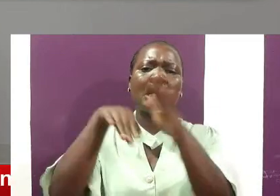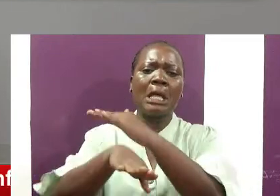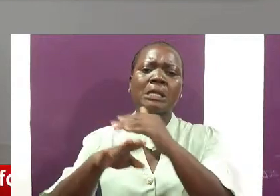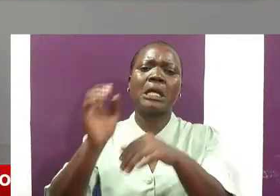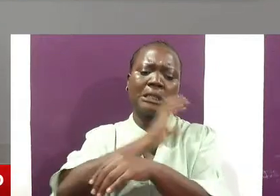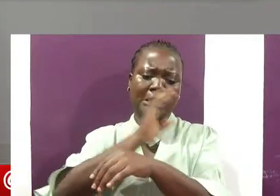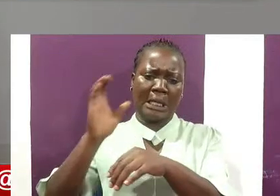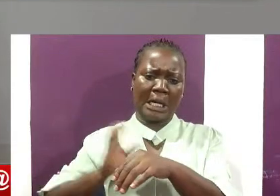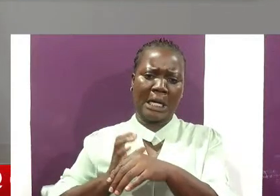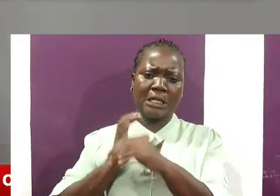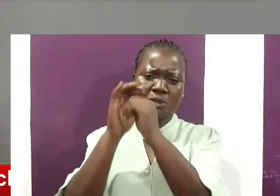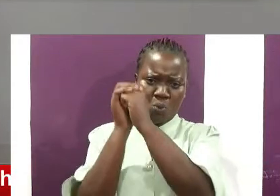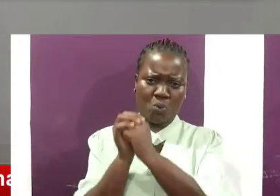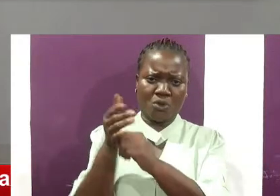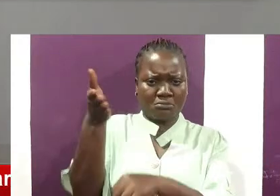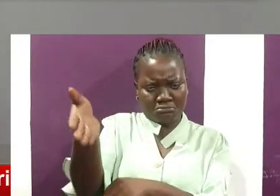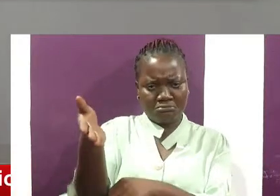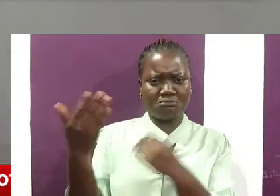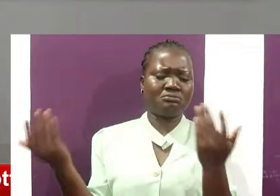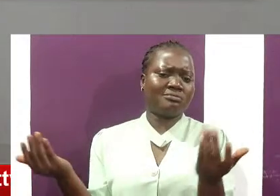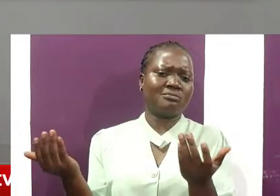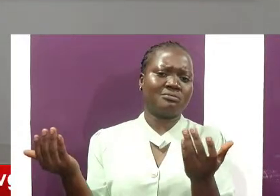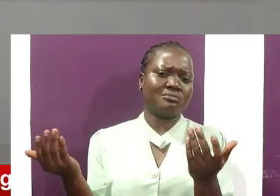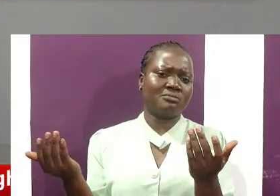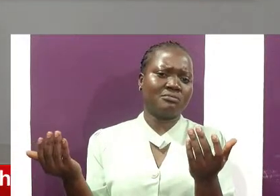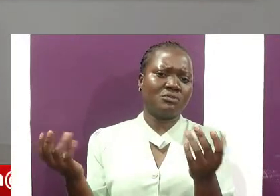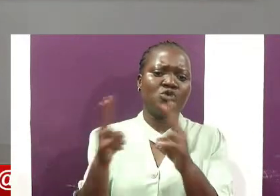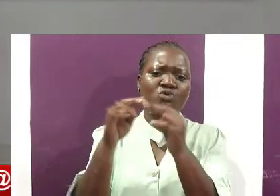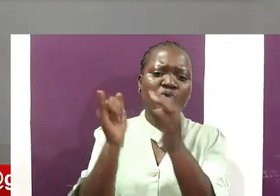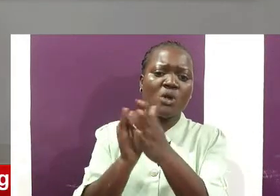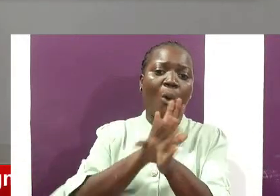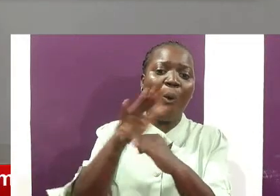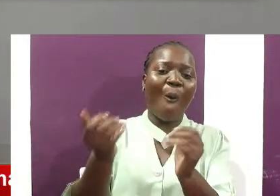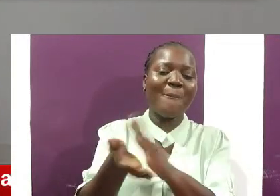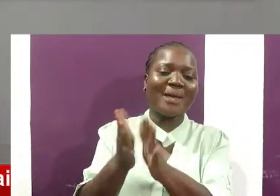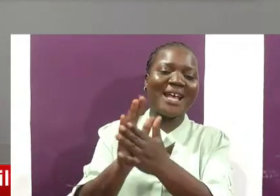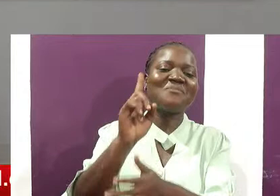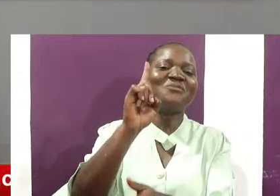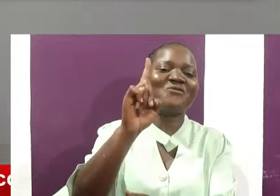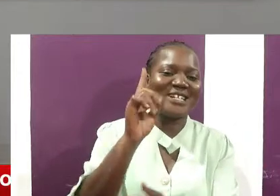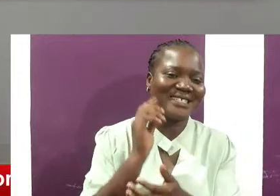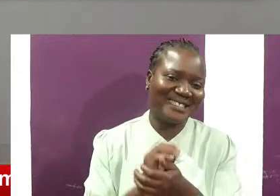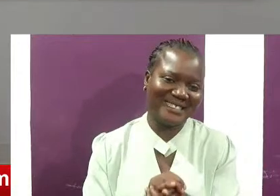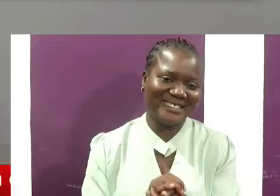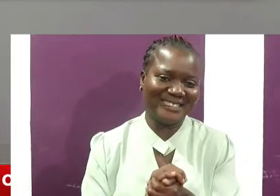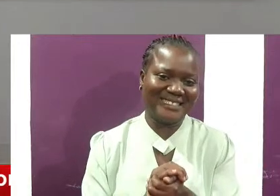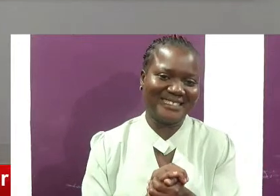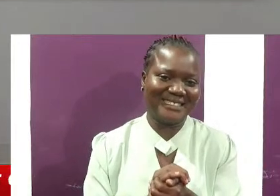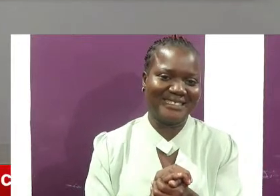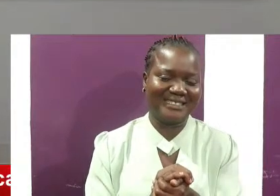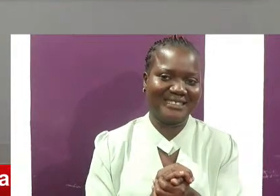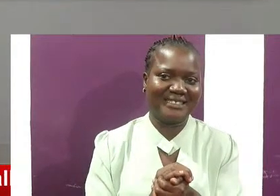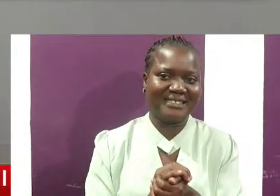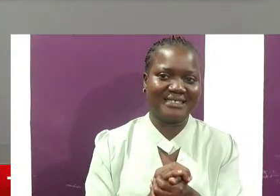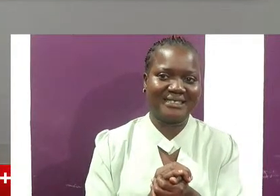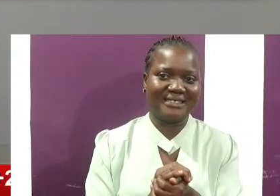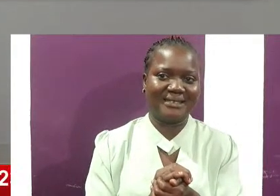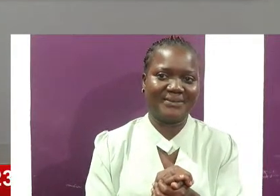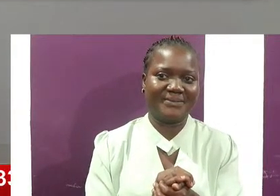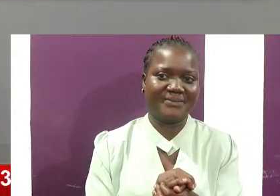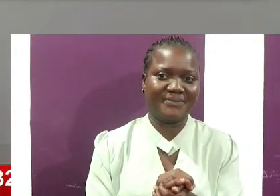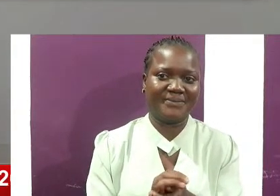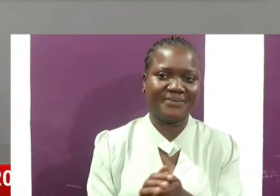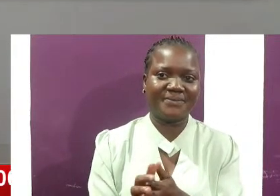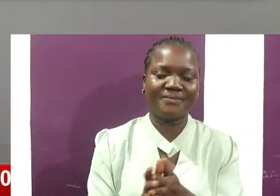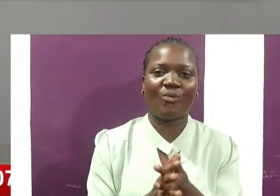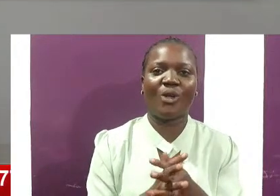And though he arrived later on in the service of the Lord, Paul himself was able to show the correct path